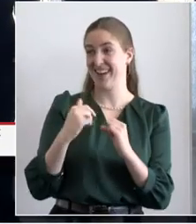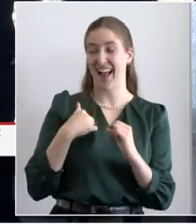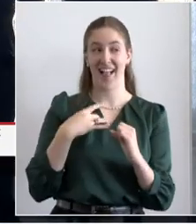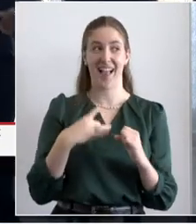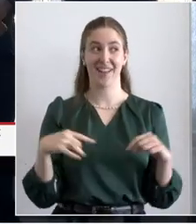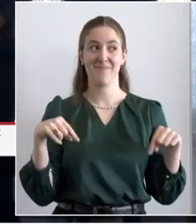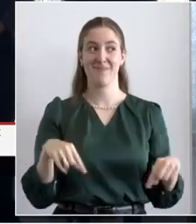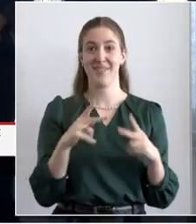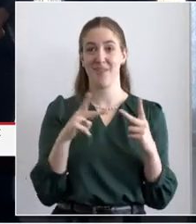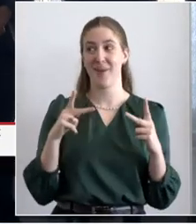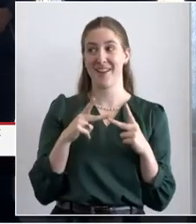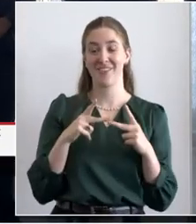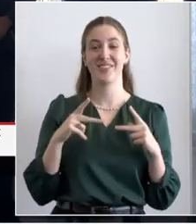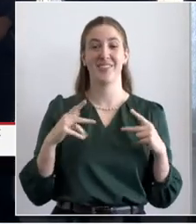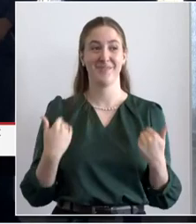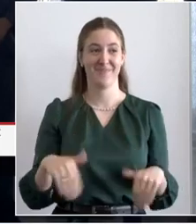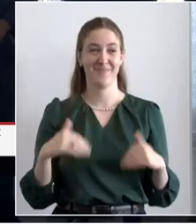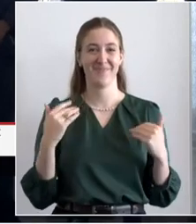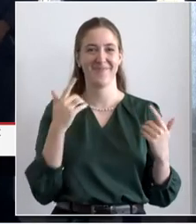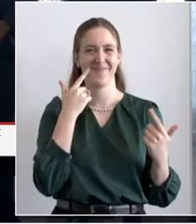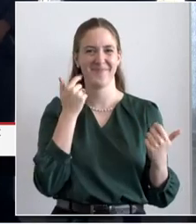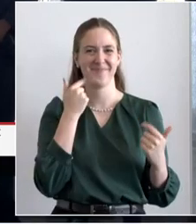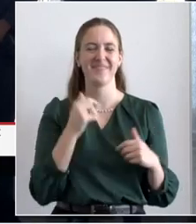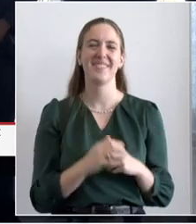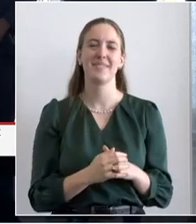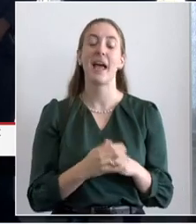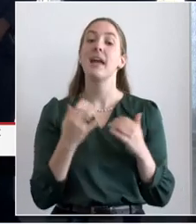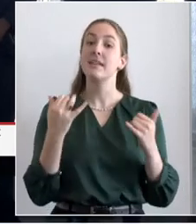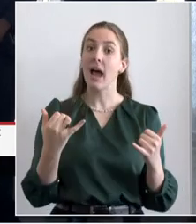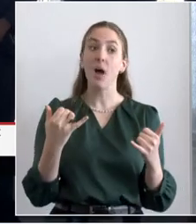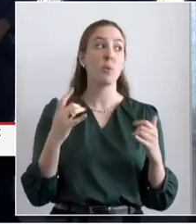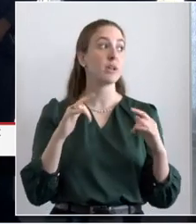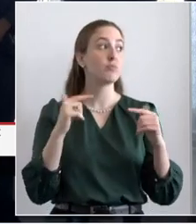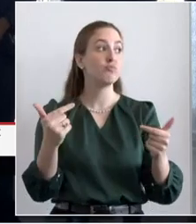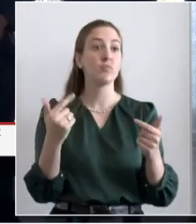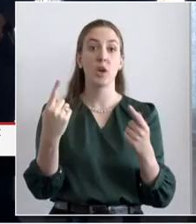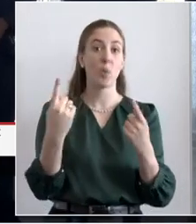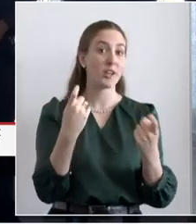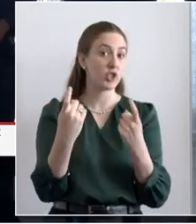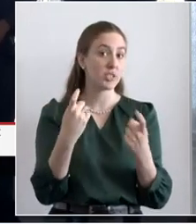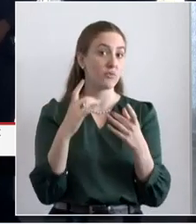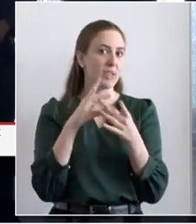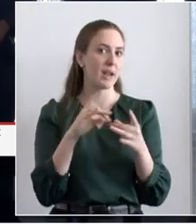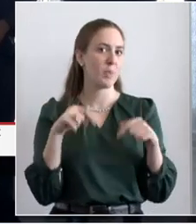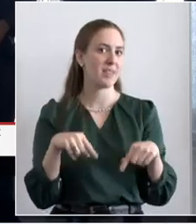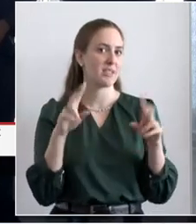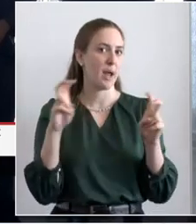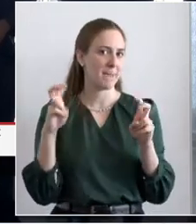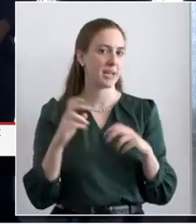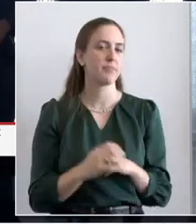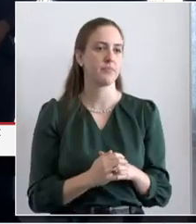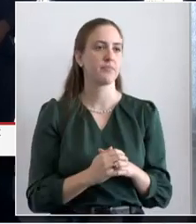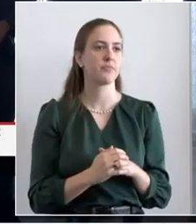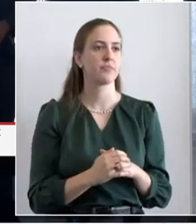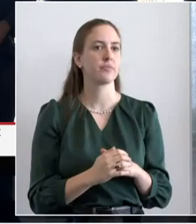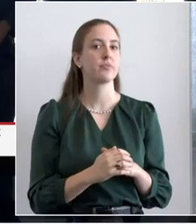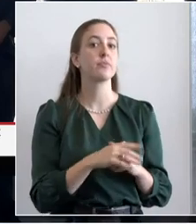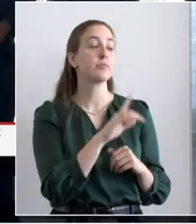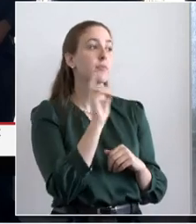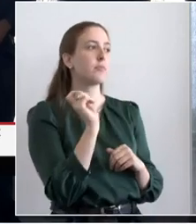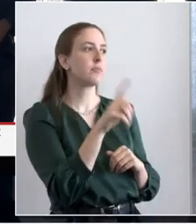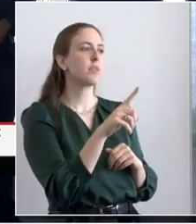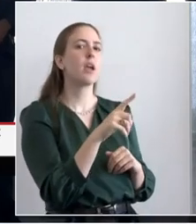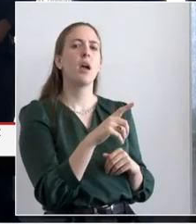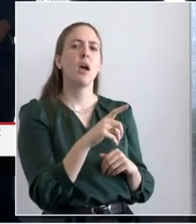And now I think we can take some questions on topic. Mayor, quick question about is